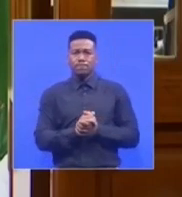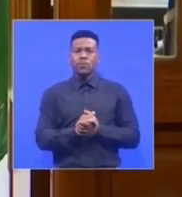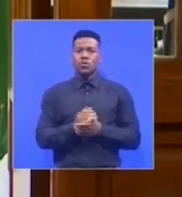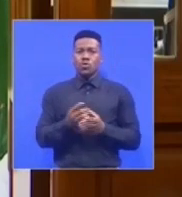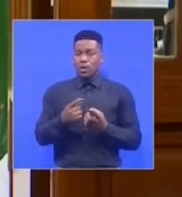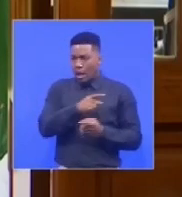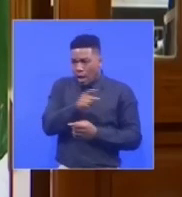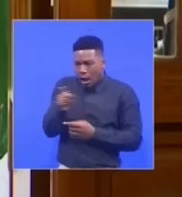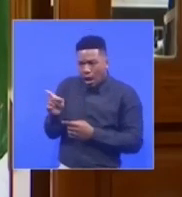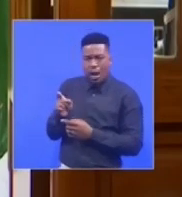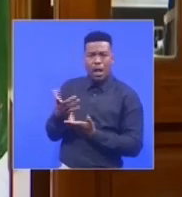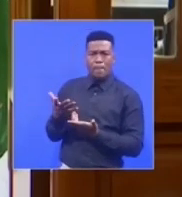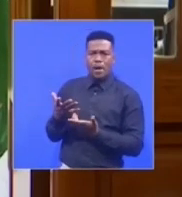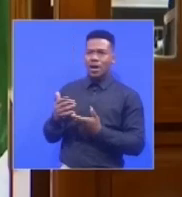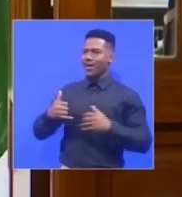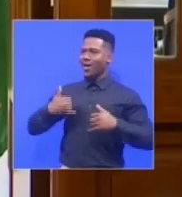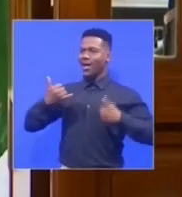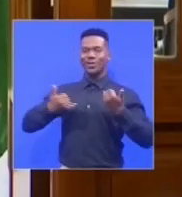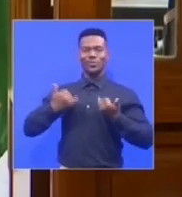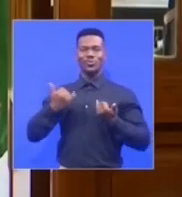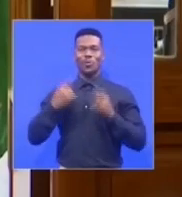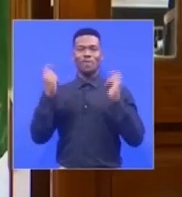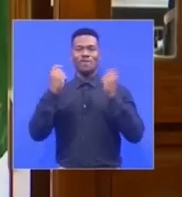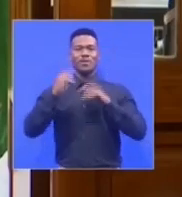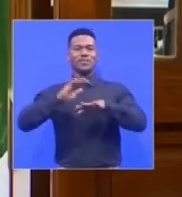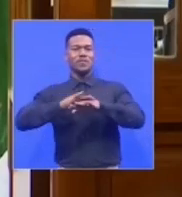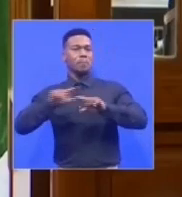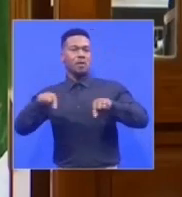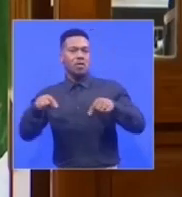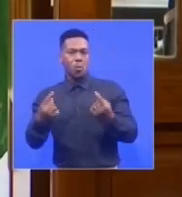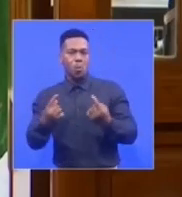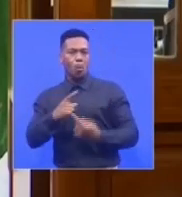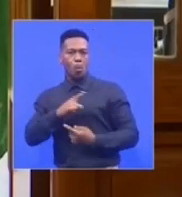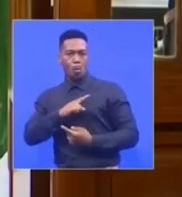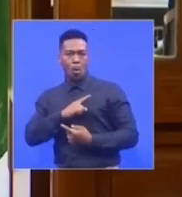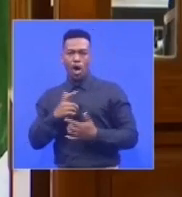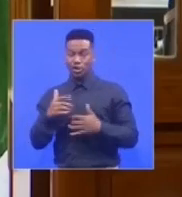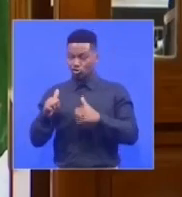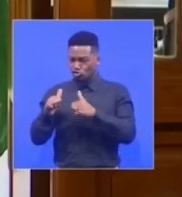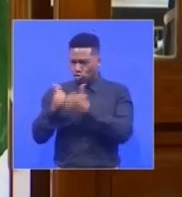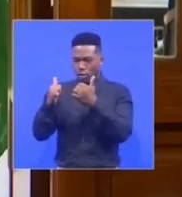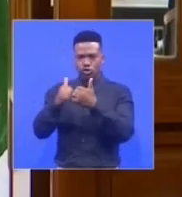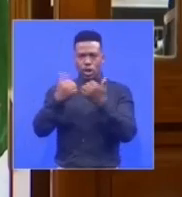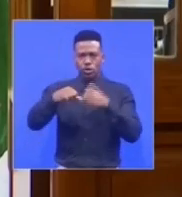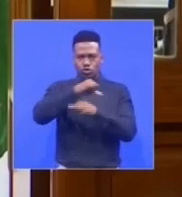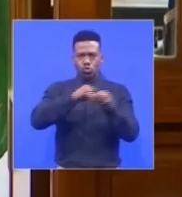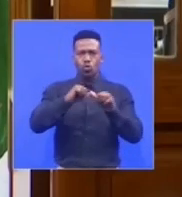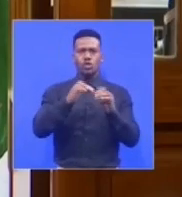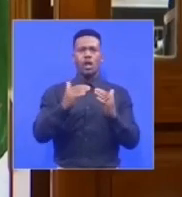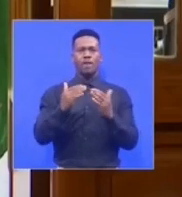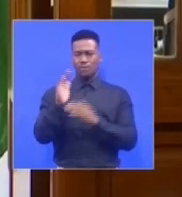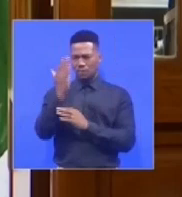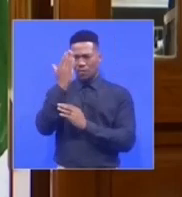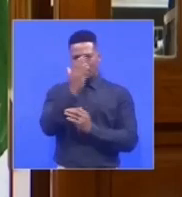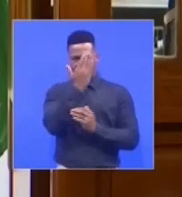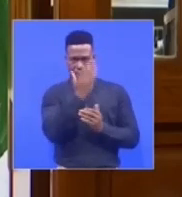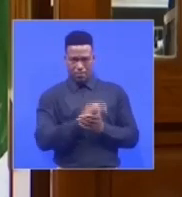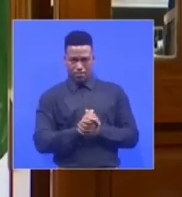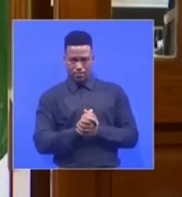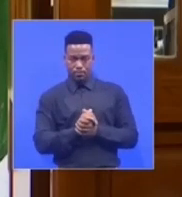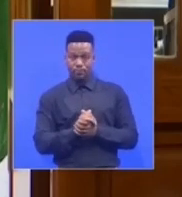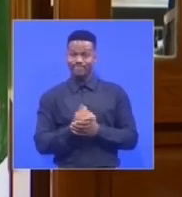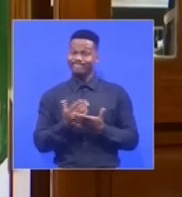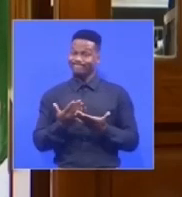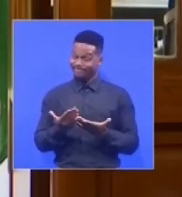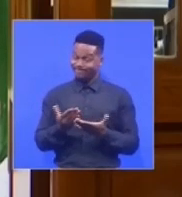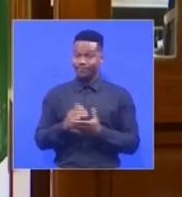are unable to fully enjoy the festive season because of the scourge of social ills. This reality